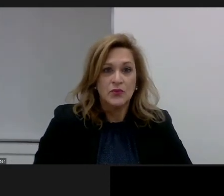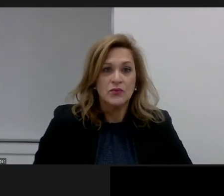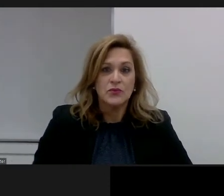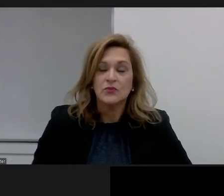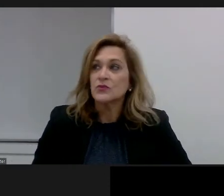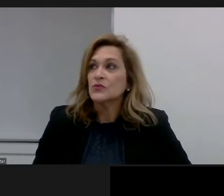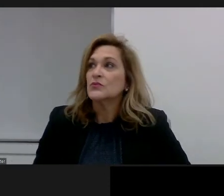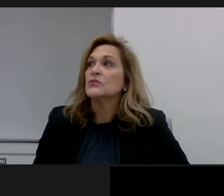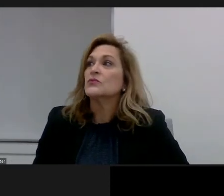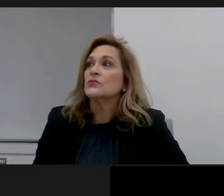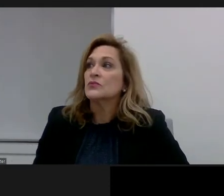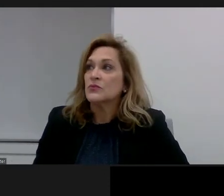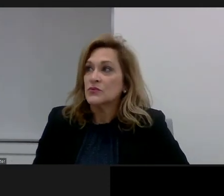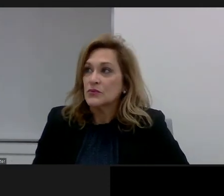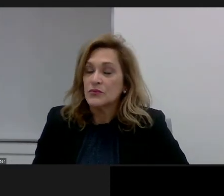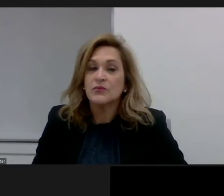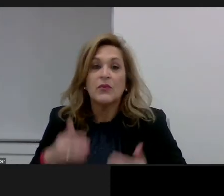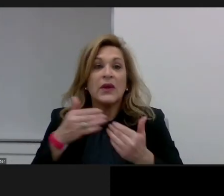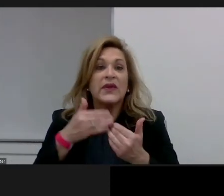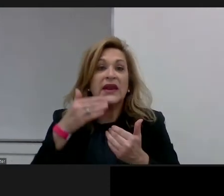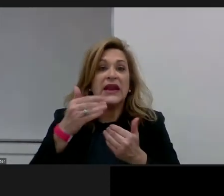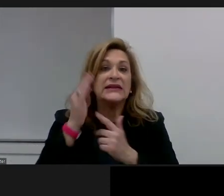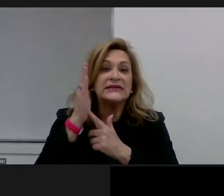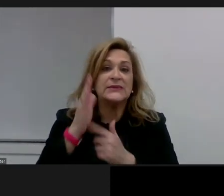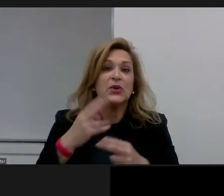The next speaker is Mimi Tong.